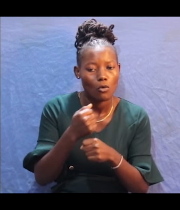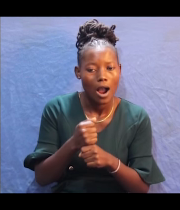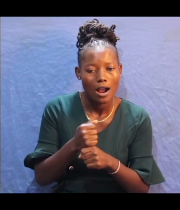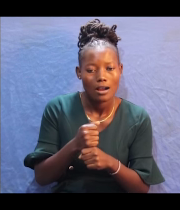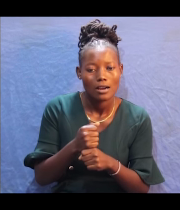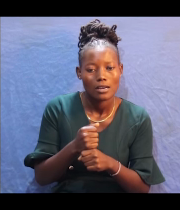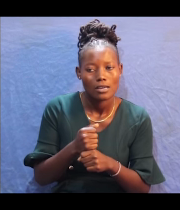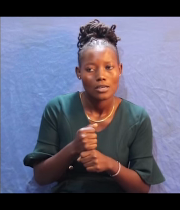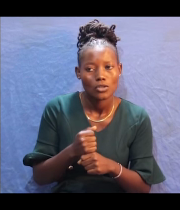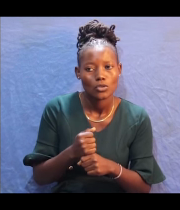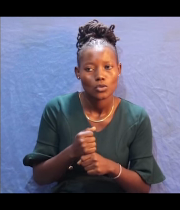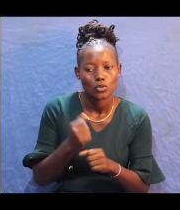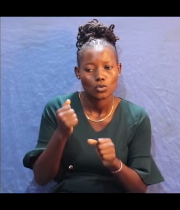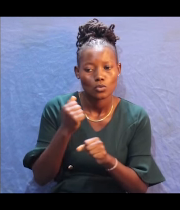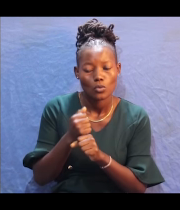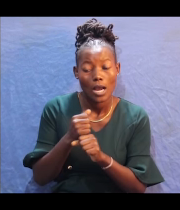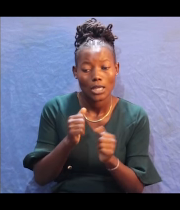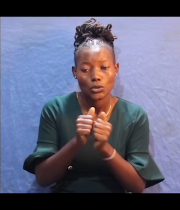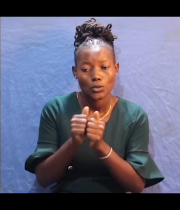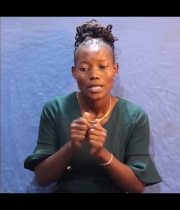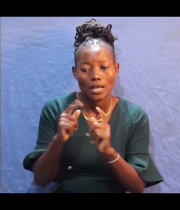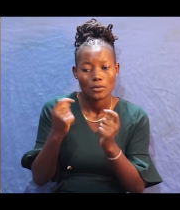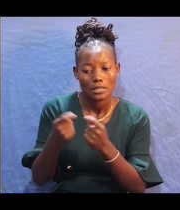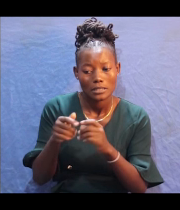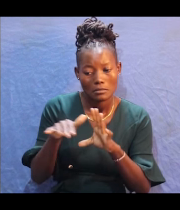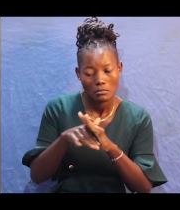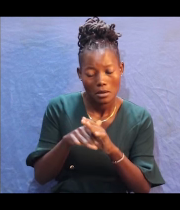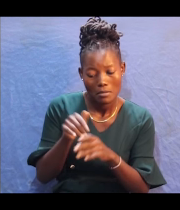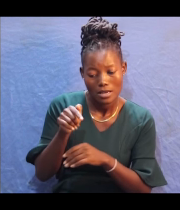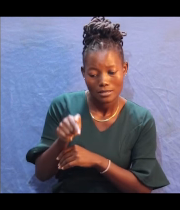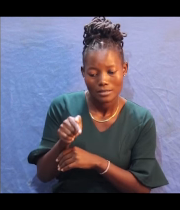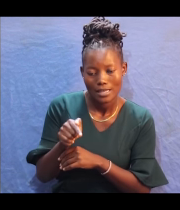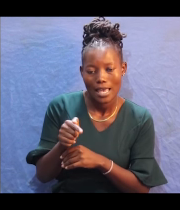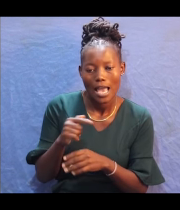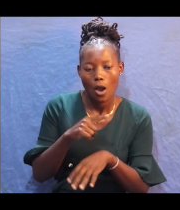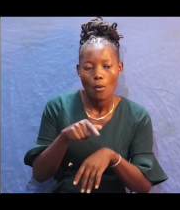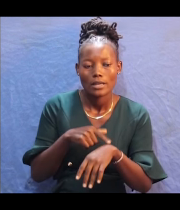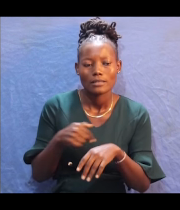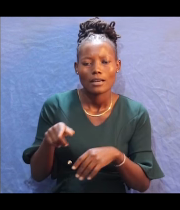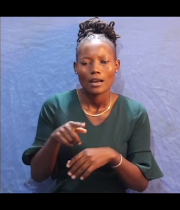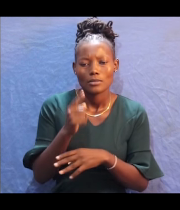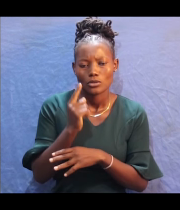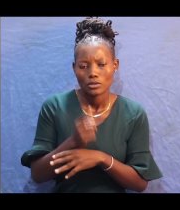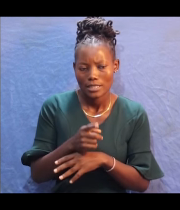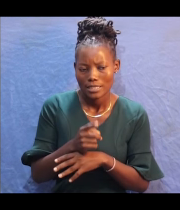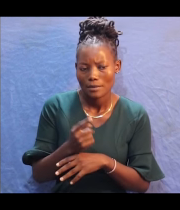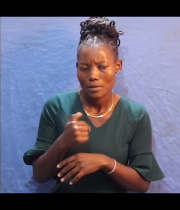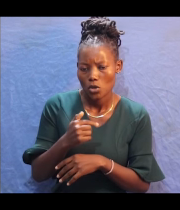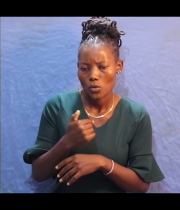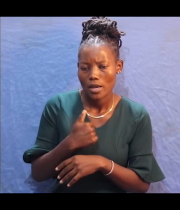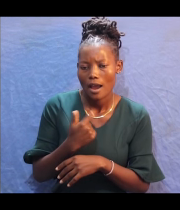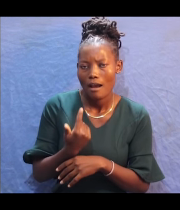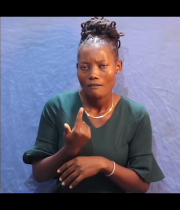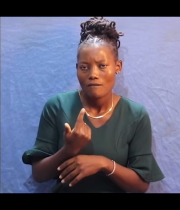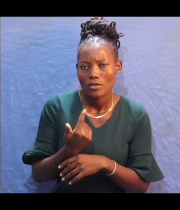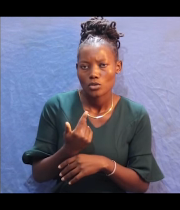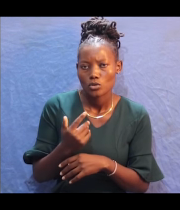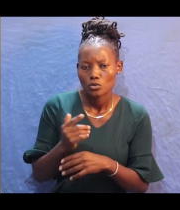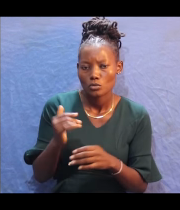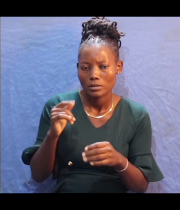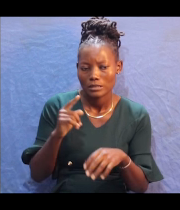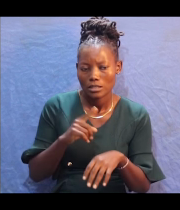my teammates that are here in the team. When it comes to discipline, I already said you have to be at 5 on the training.